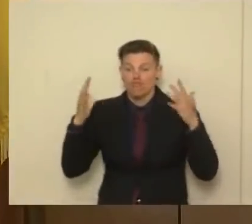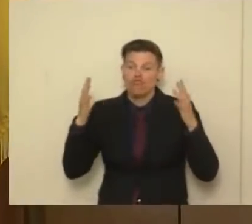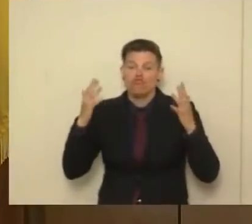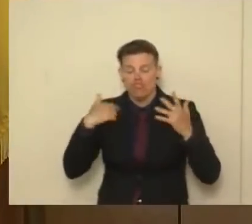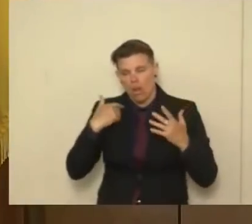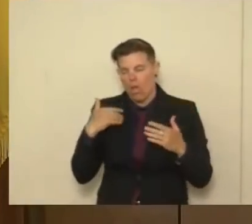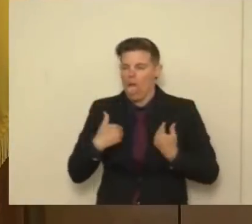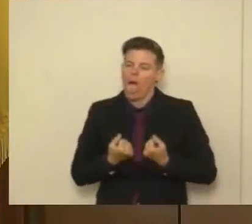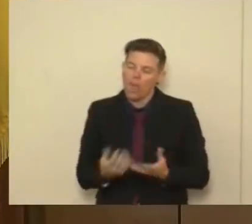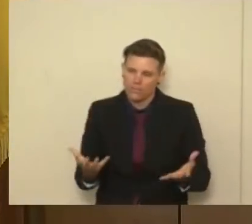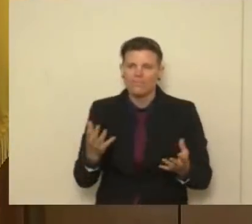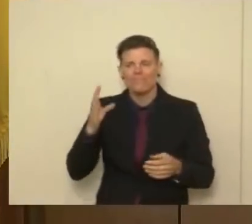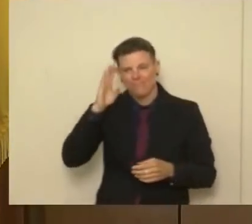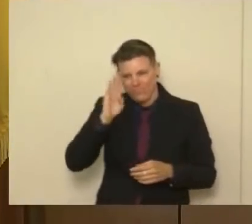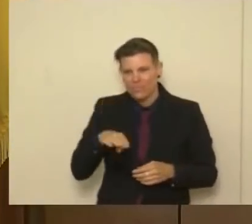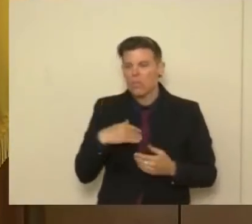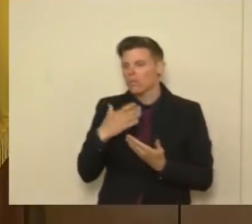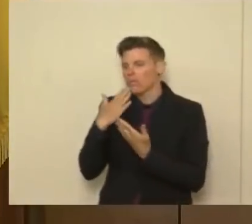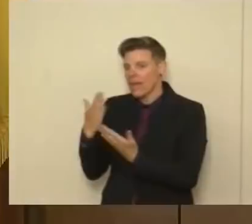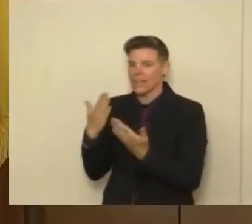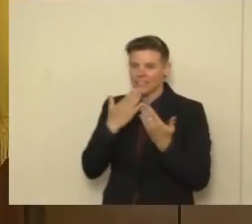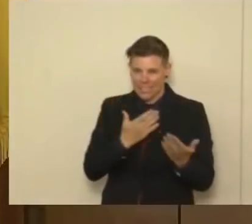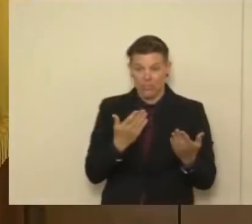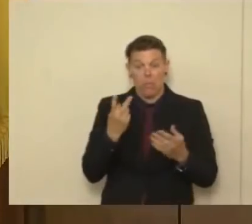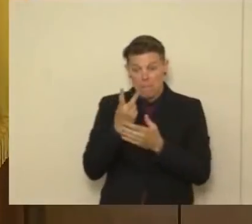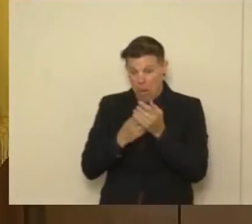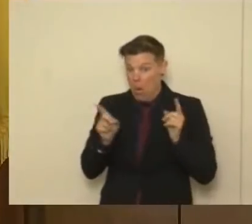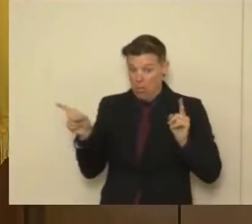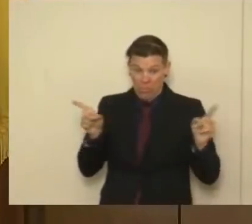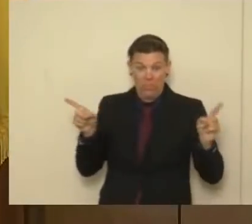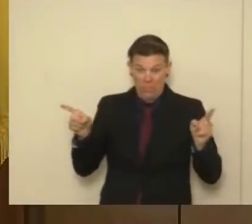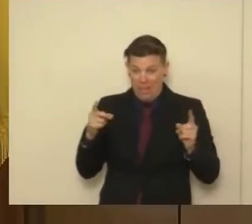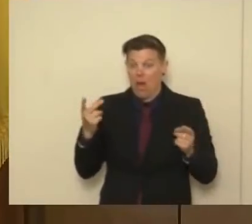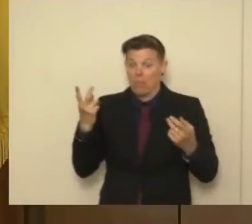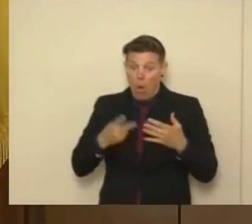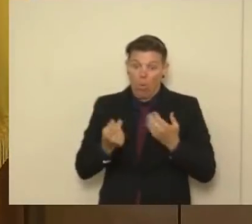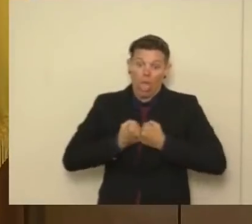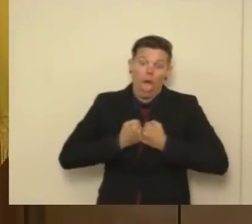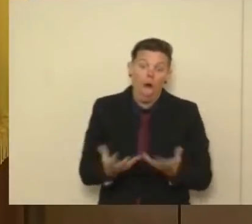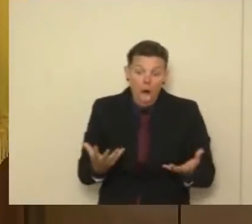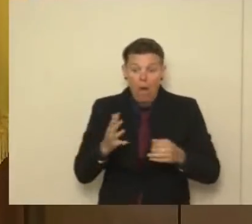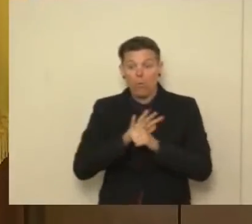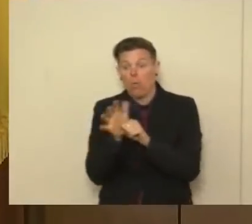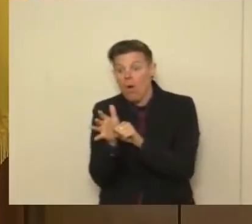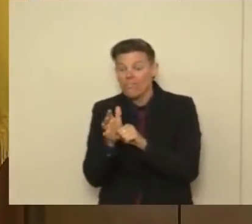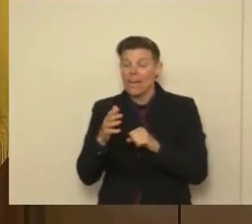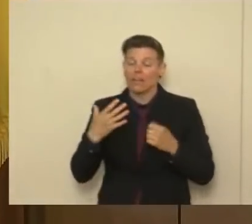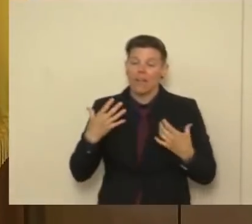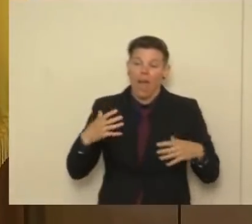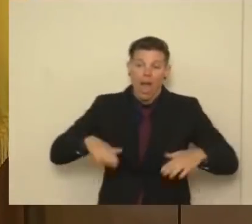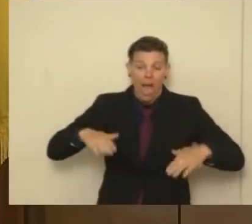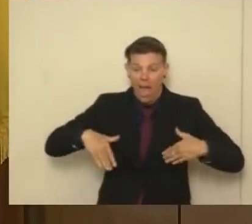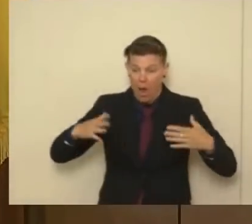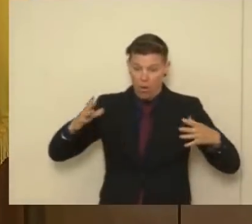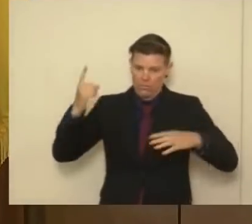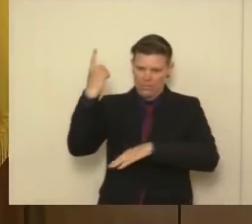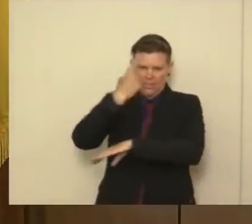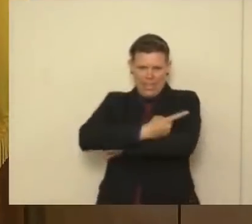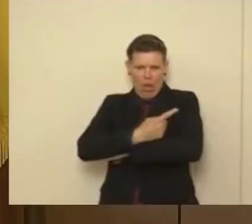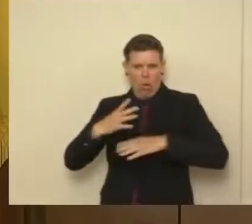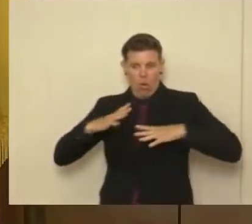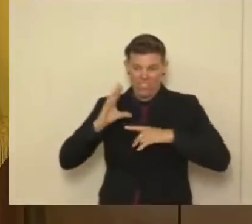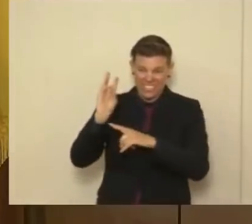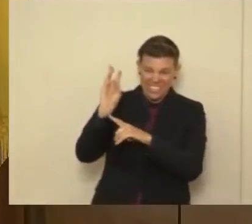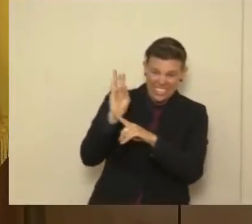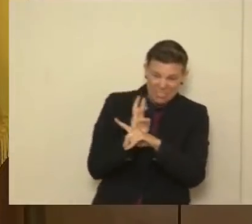secretaries have COVID-19 fatigue and haven't had a day off in 6 months. So